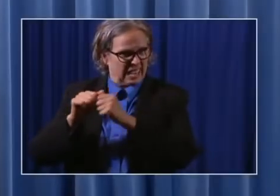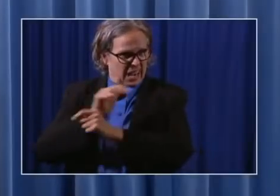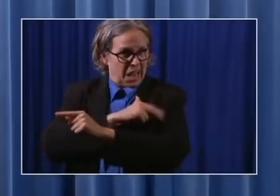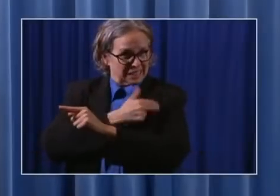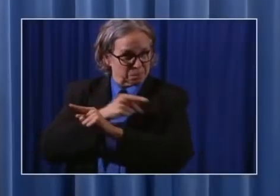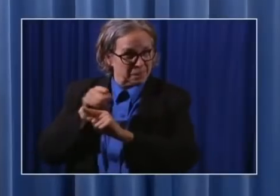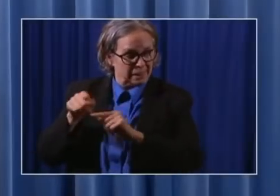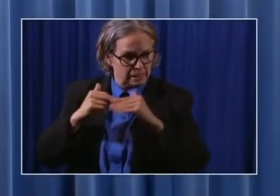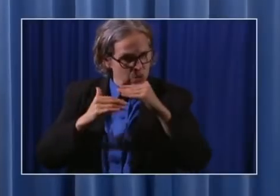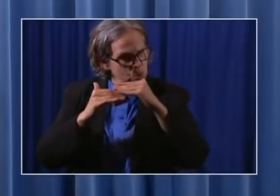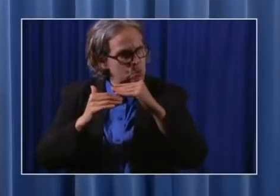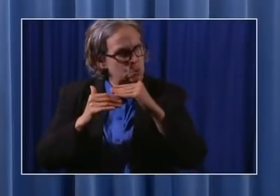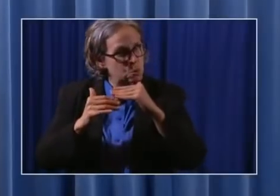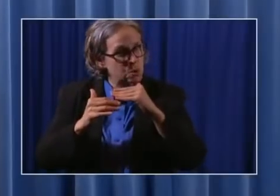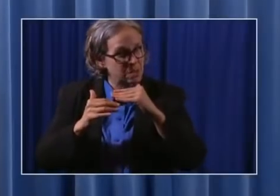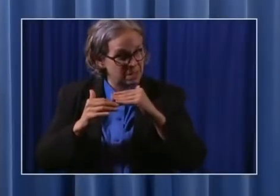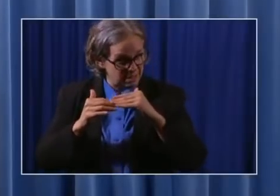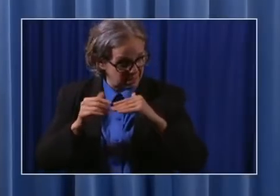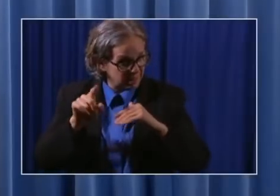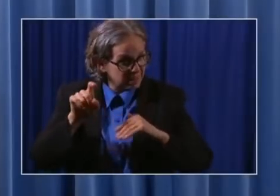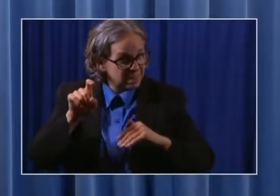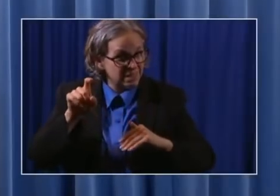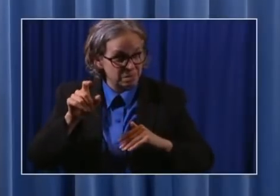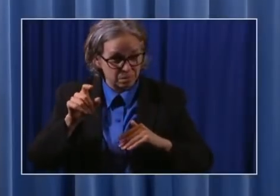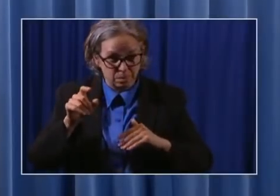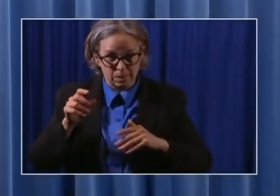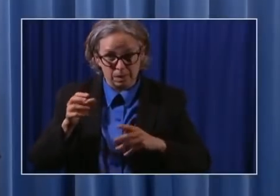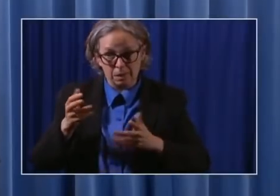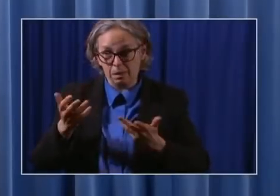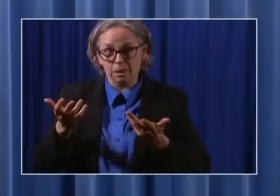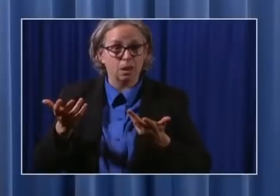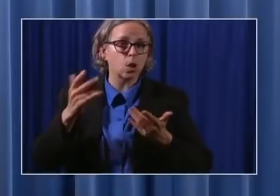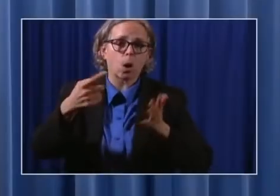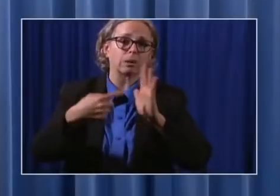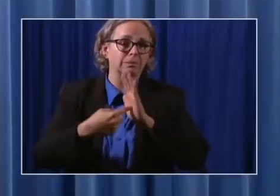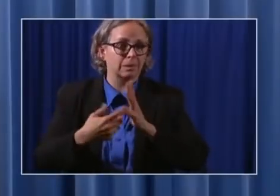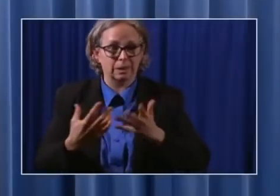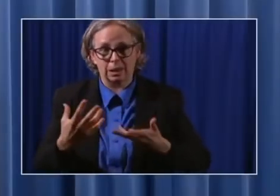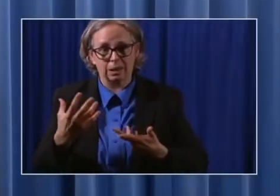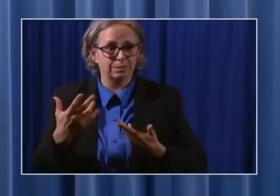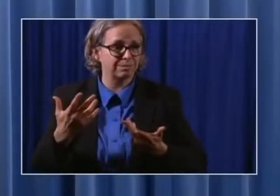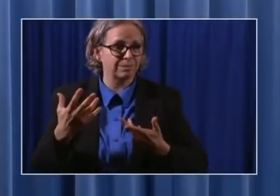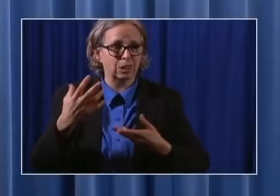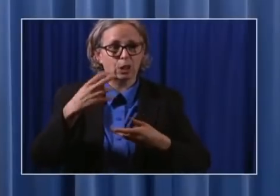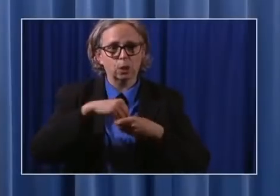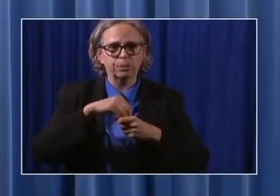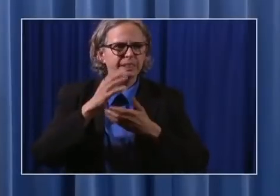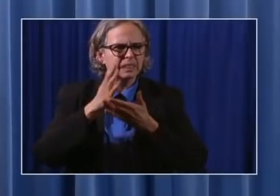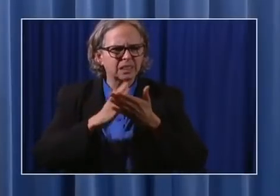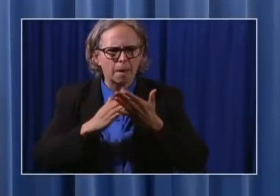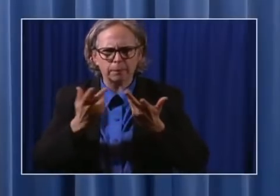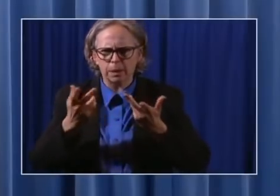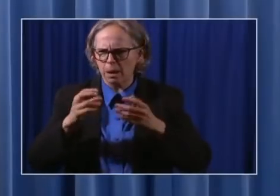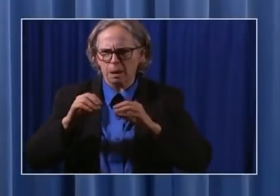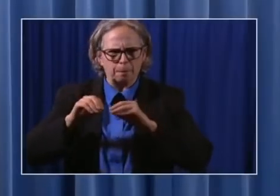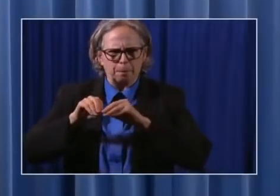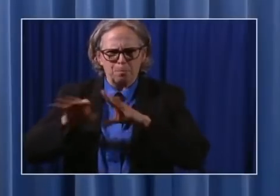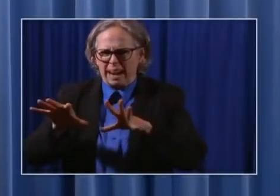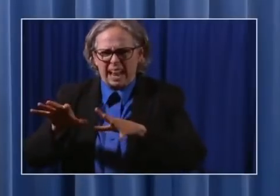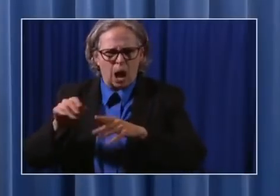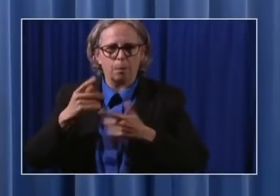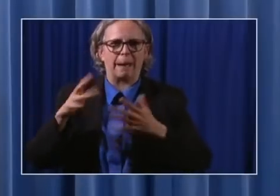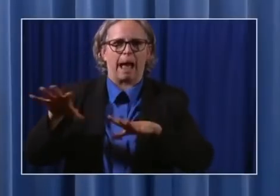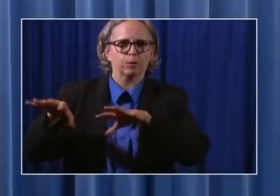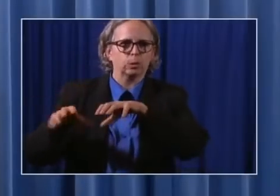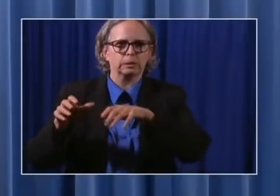does not necessarily take into consideration some of the build-out that they can do. And so when we went through this the first time in